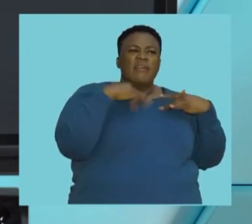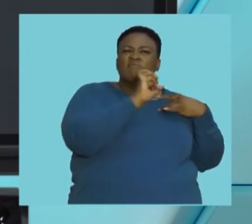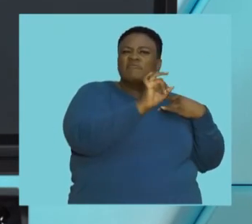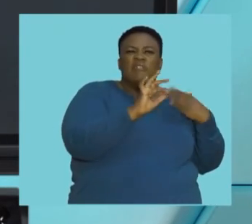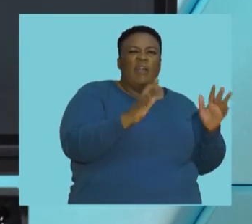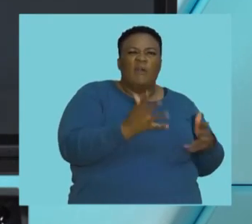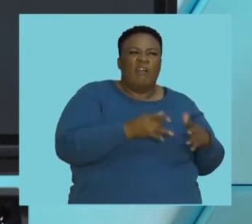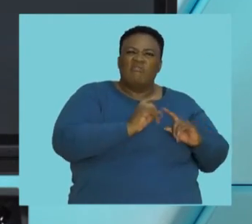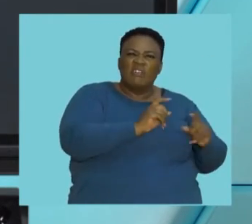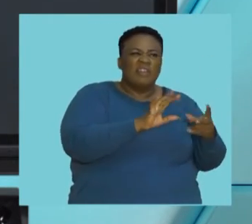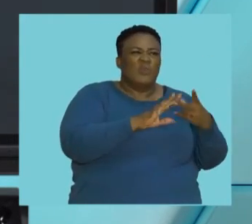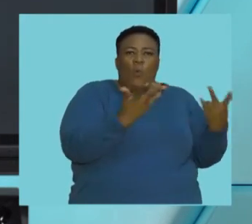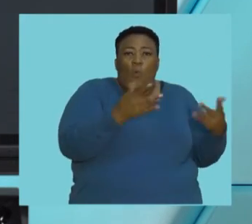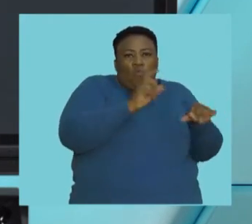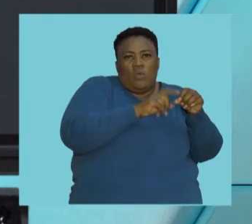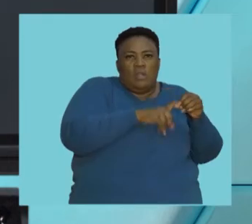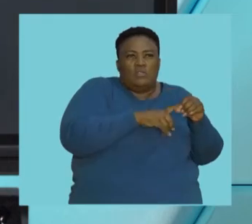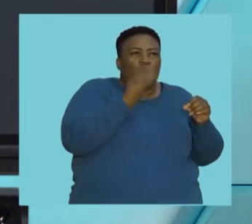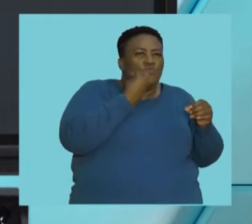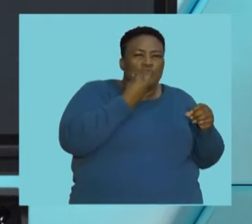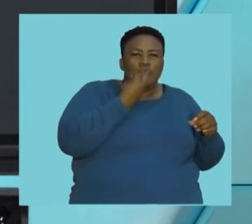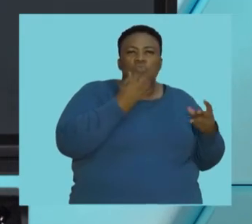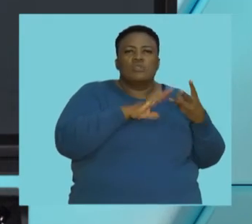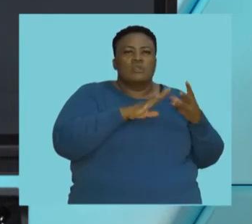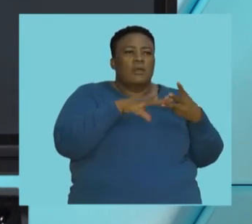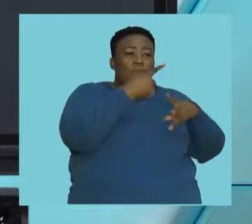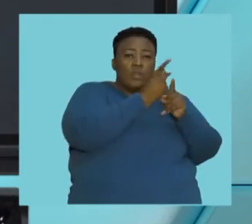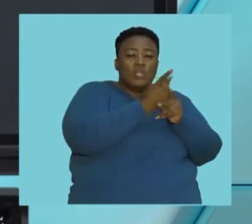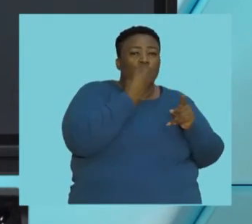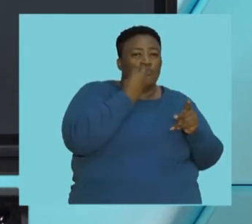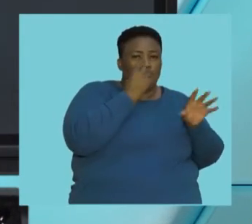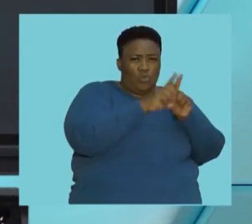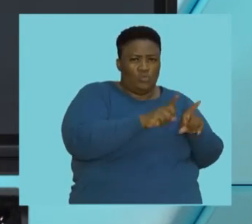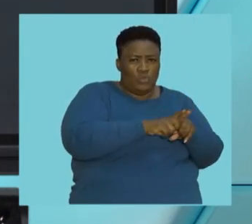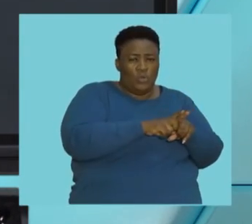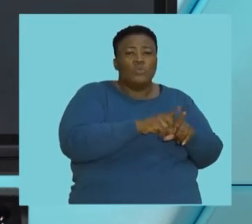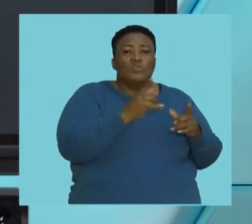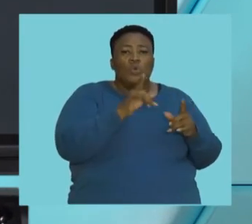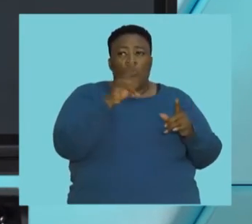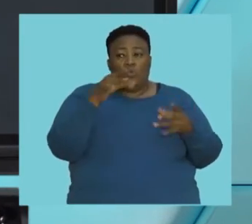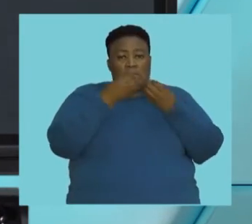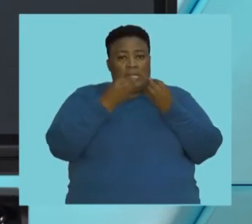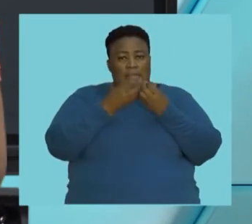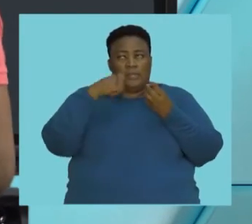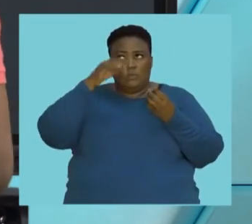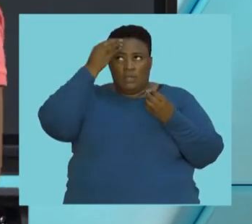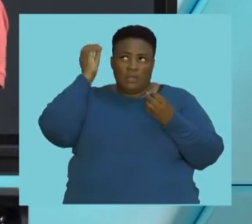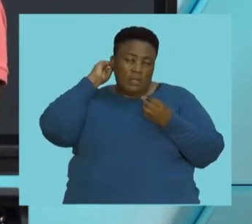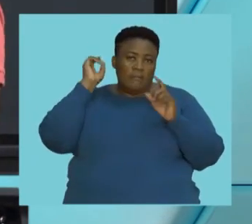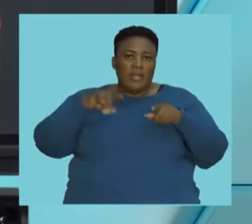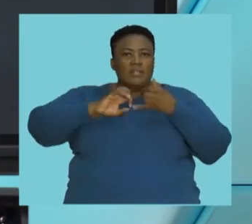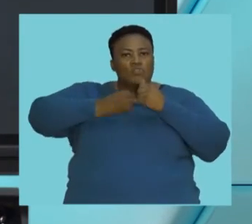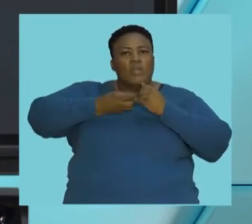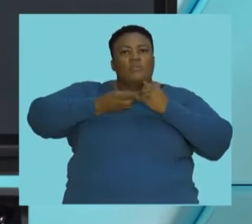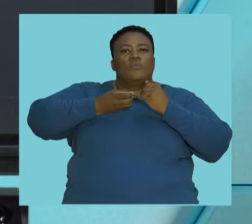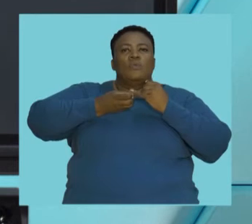to lifestyle, it talks to the quality of food, it talks to the production of food as well. So let's consider those factors when